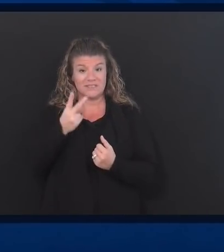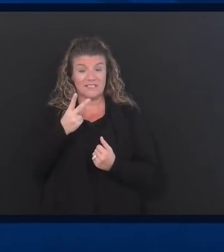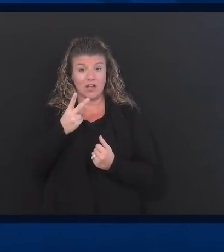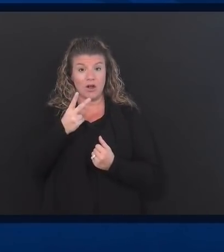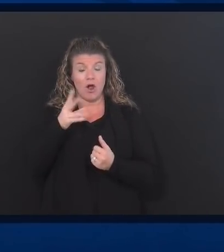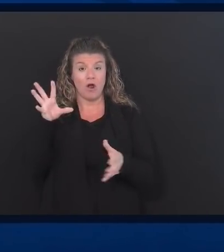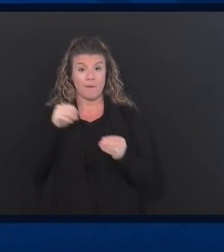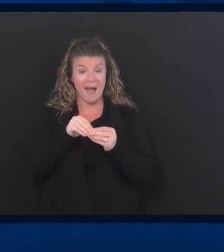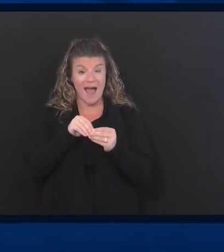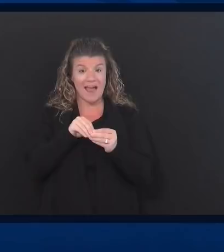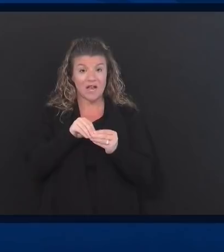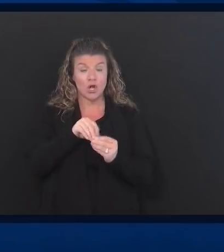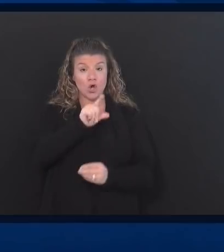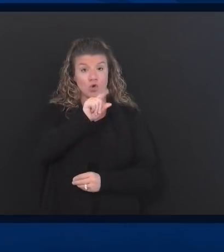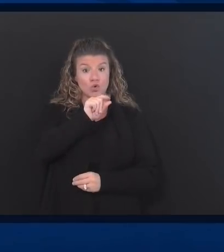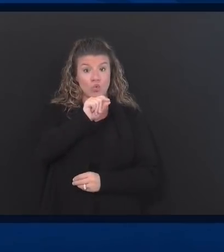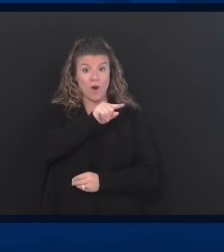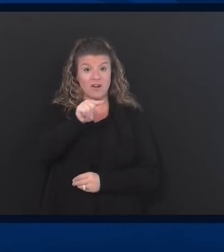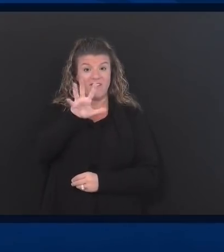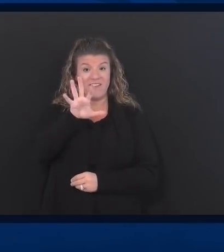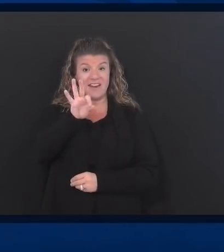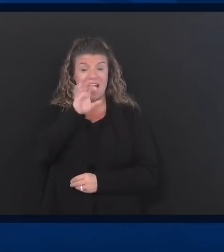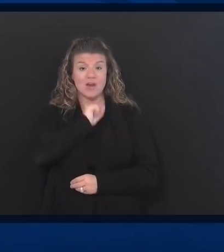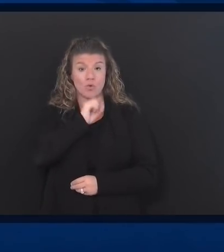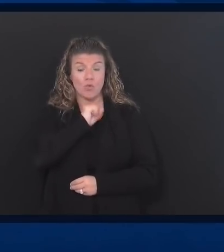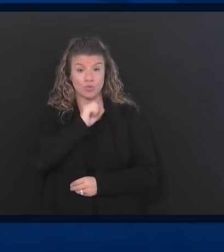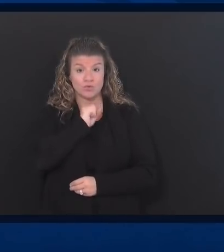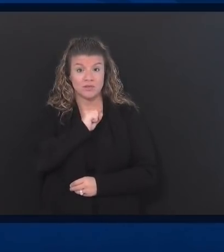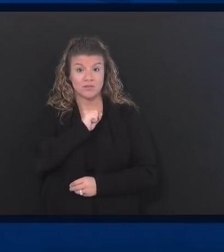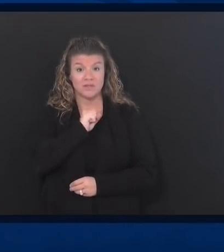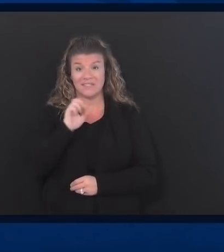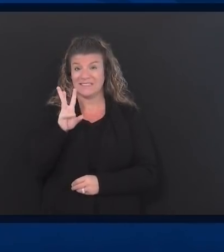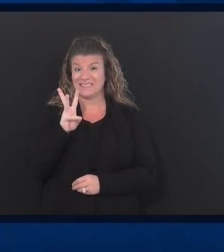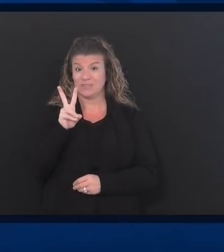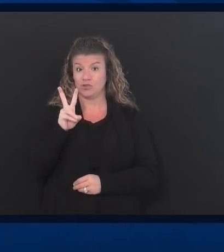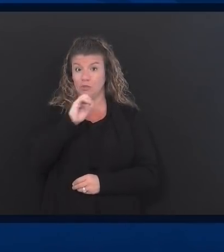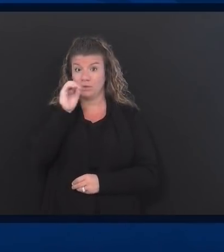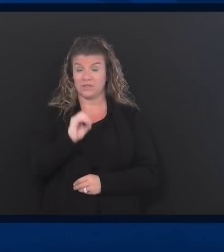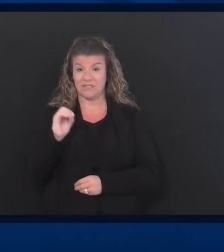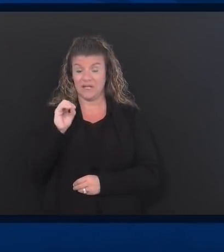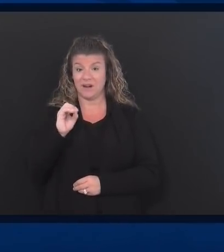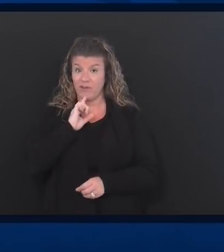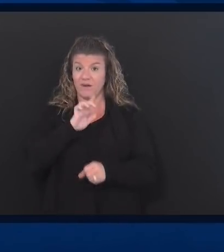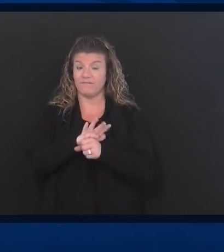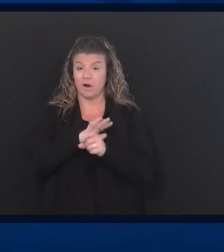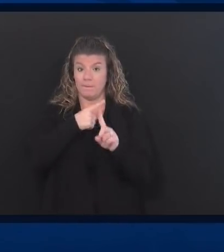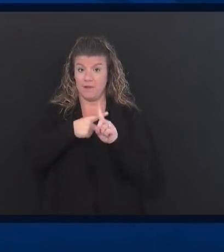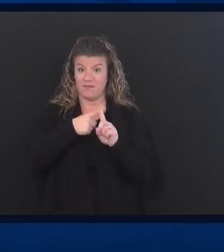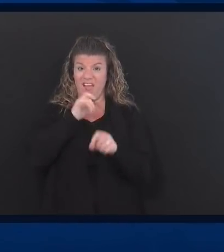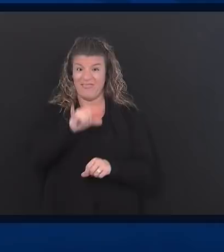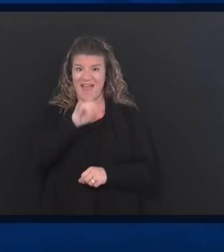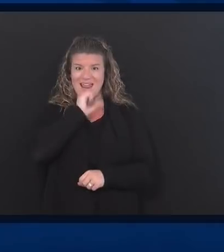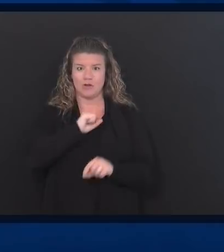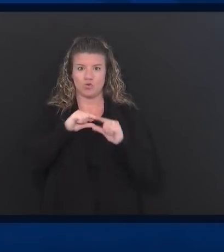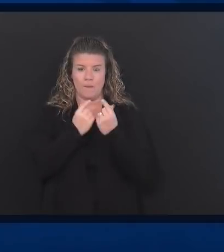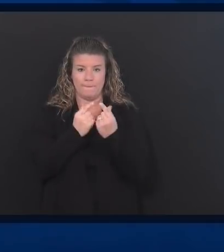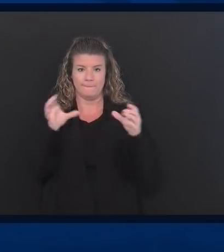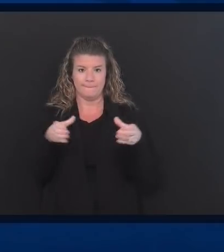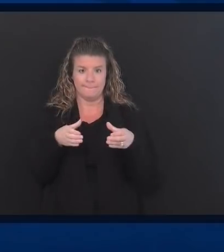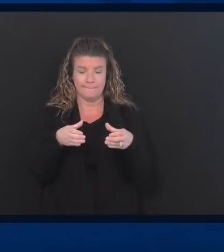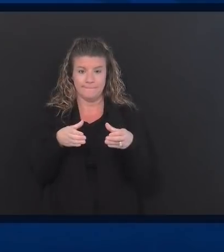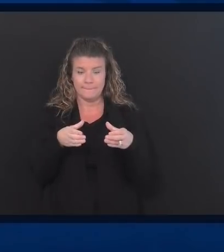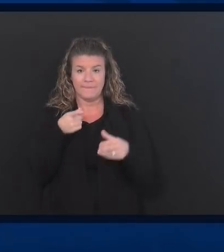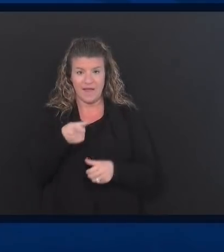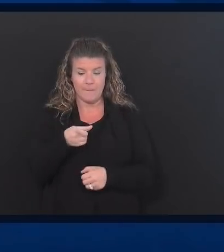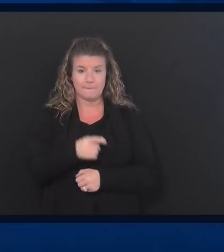our 20 to 59-year-olds, 62% of our confirmed cases are in that age group